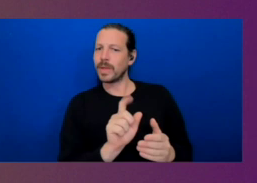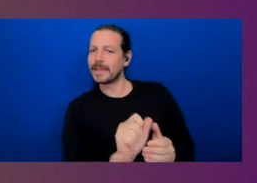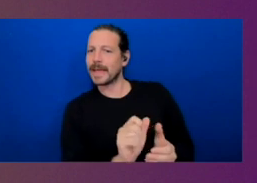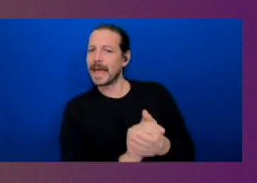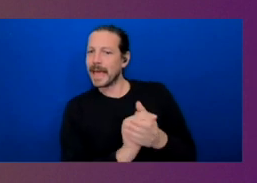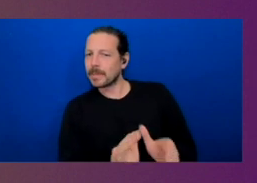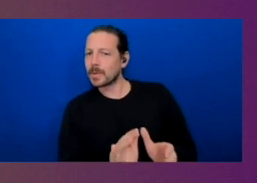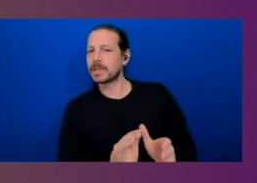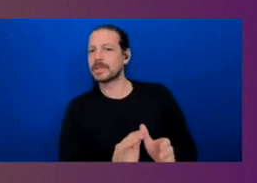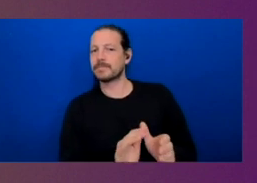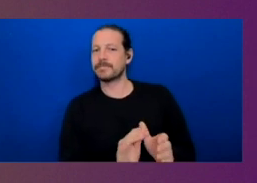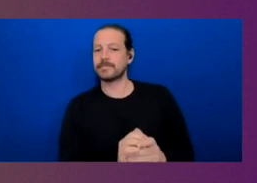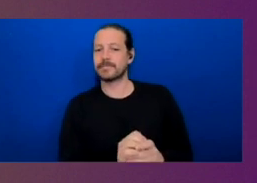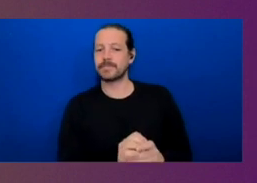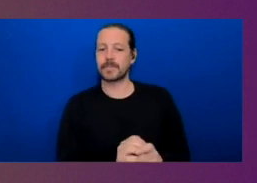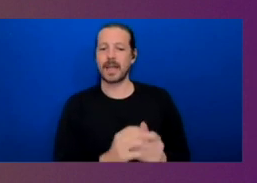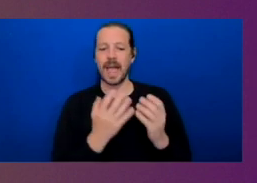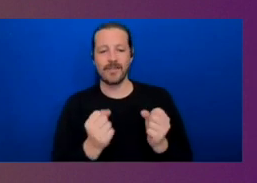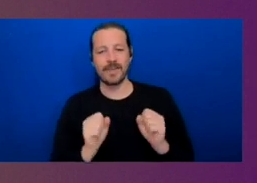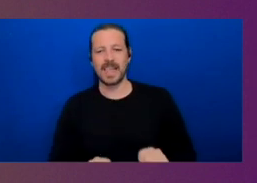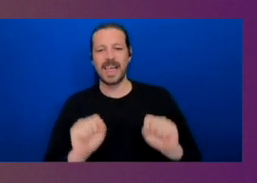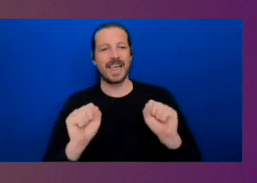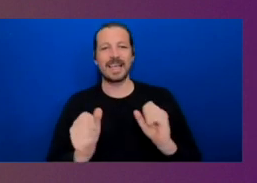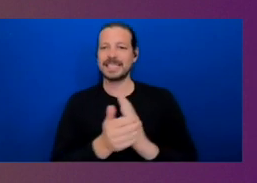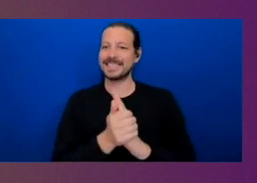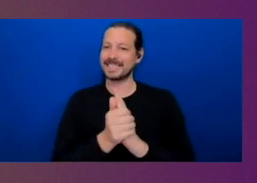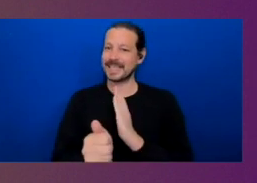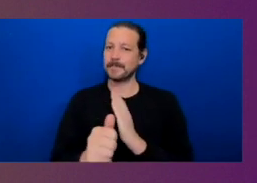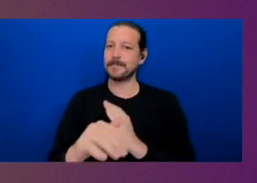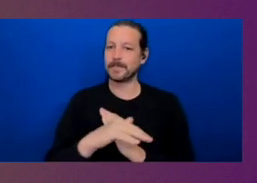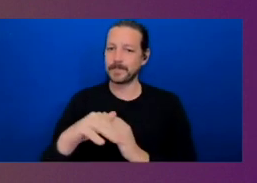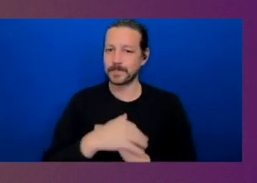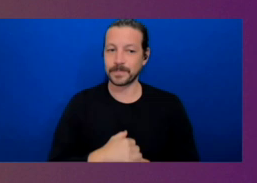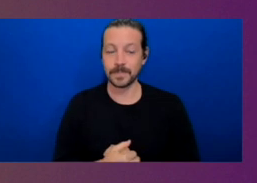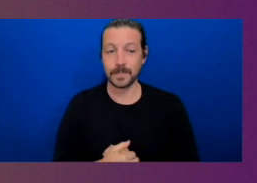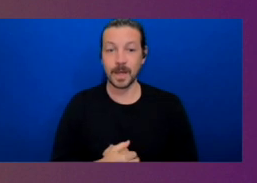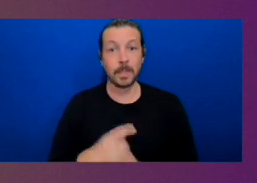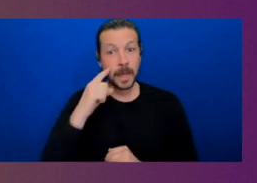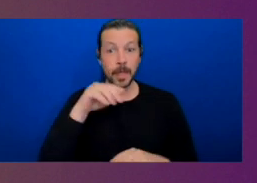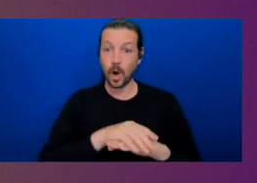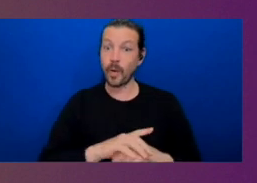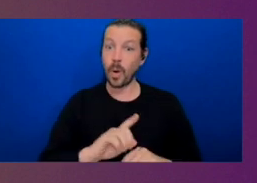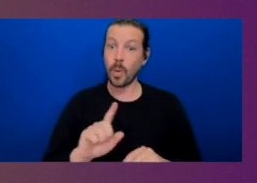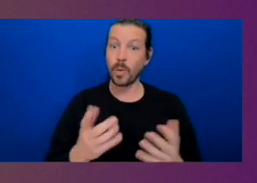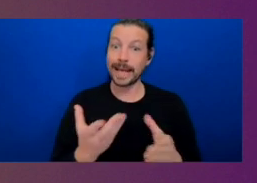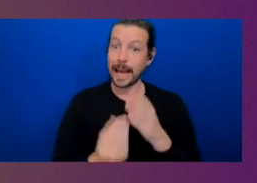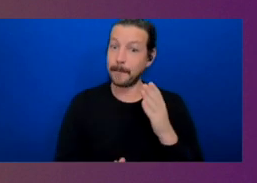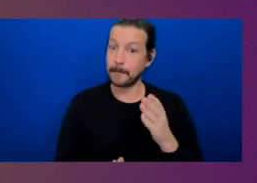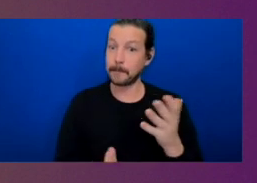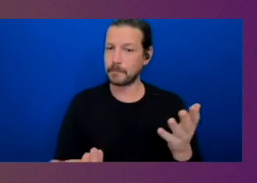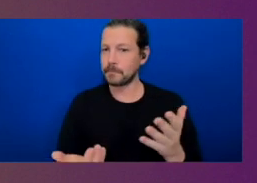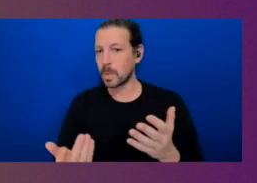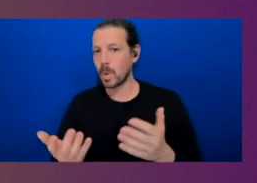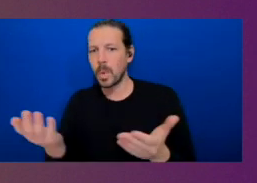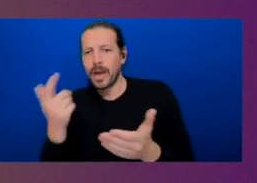different particular capabilities they're bringing, but look to what they're not bringing and look to who you can balance